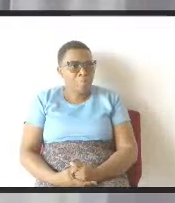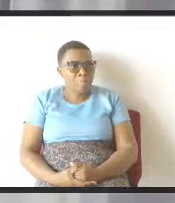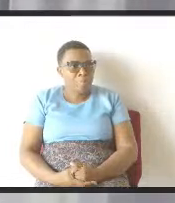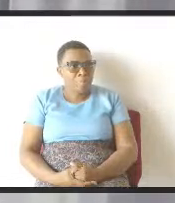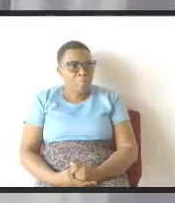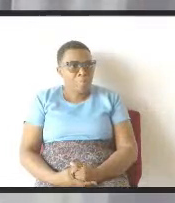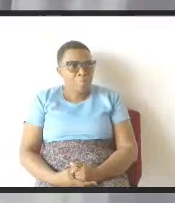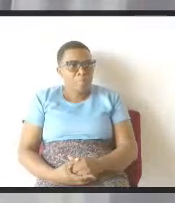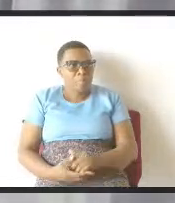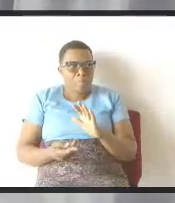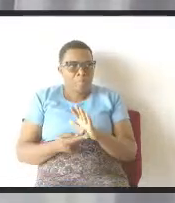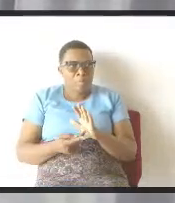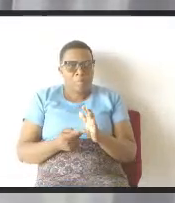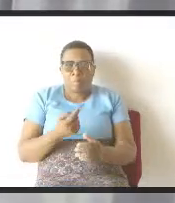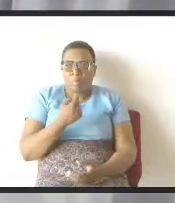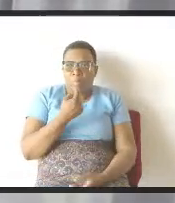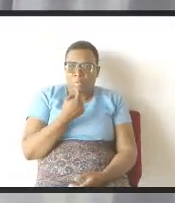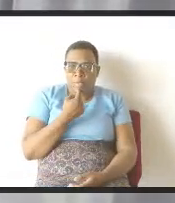Paul was saying, in essence,